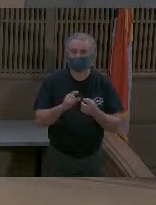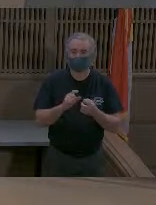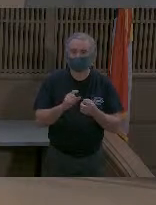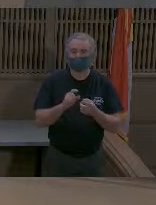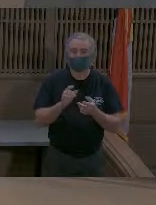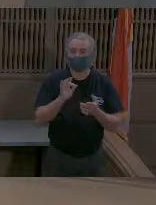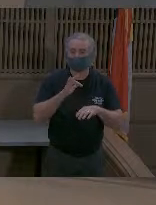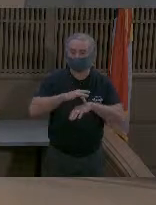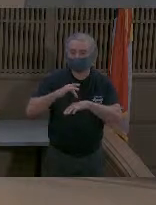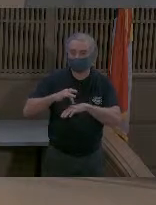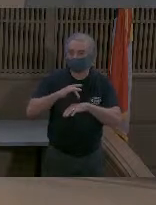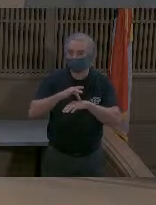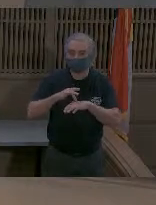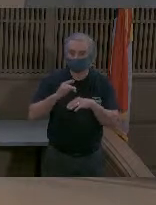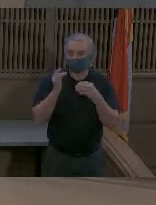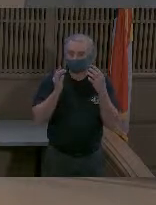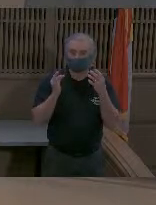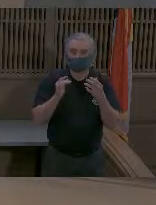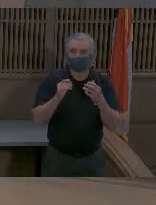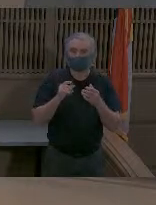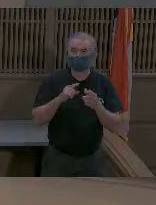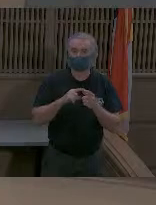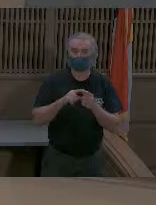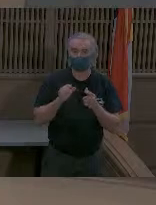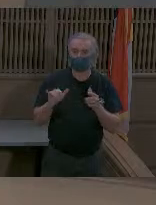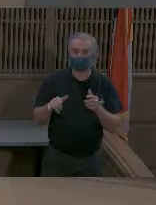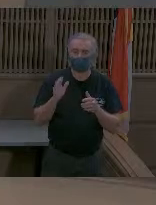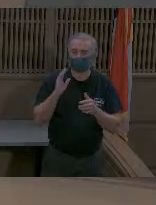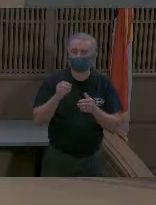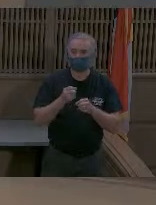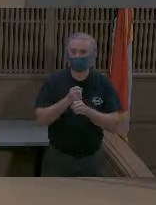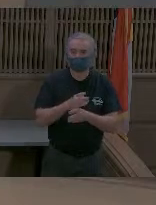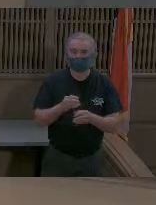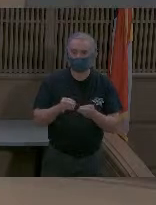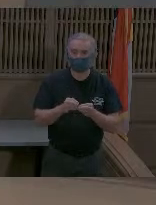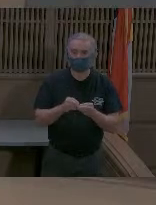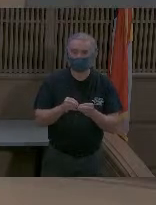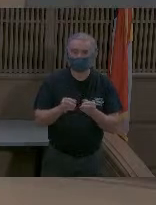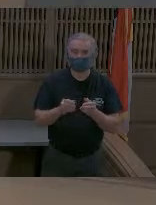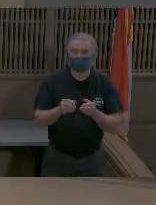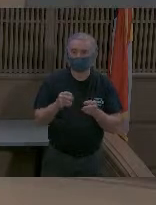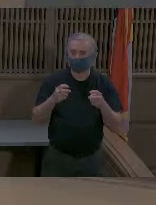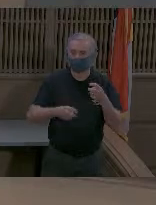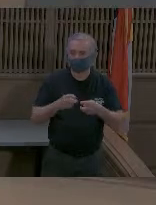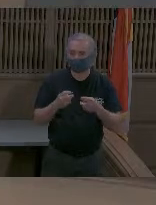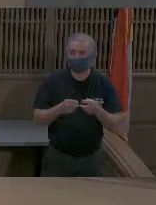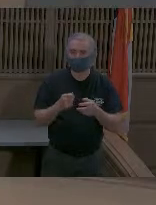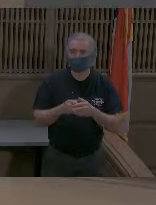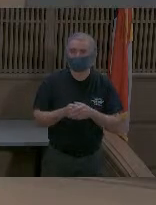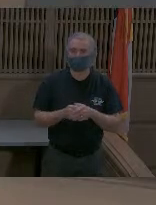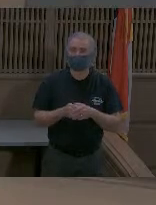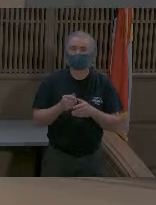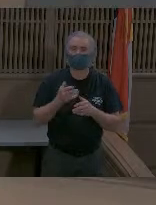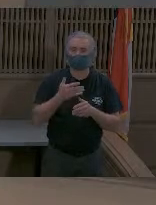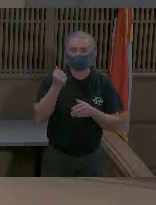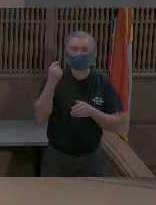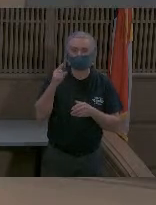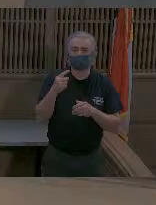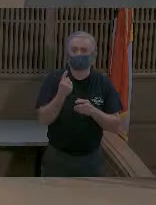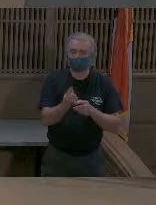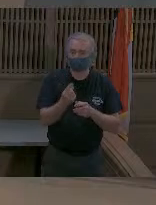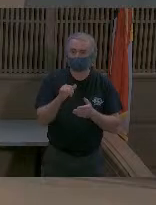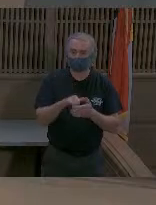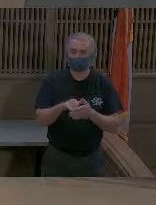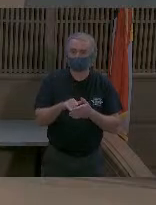touching yourself more than you would now. So just be aware that those are some of the pitfalls. If you want to wear 2 masks, put them on, fit them properly, and don't touch them until you're ready